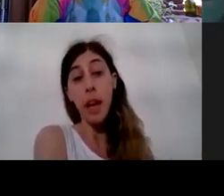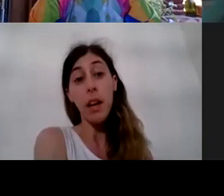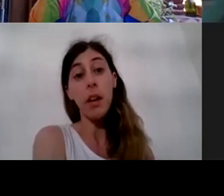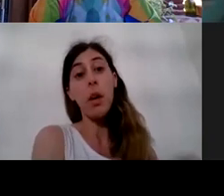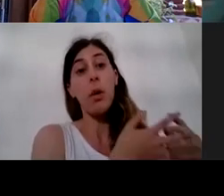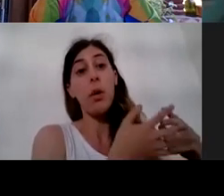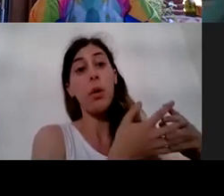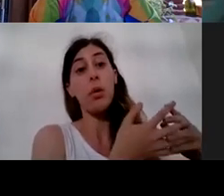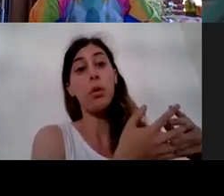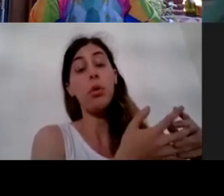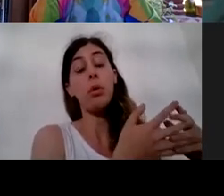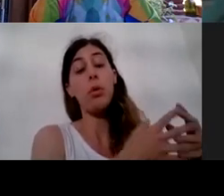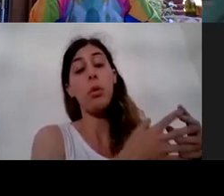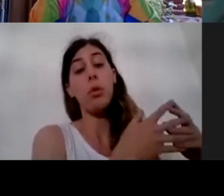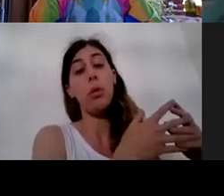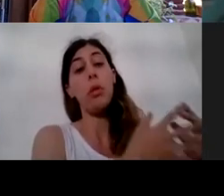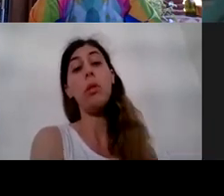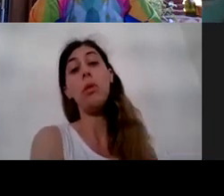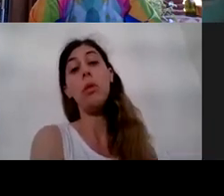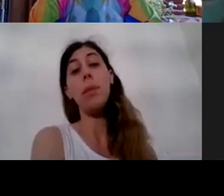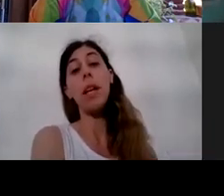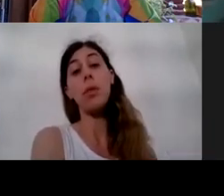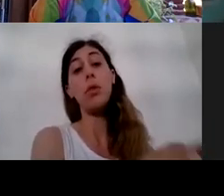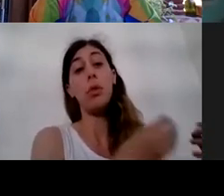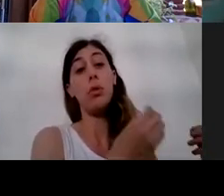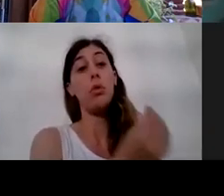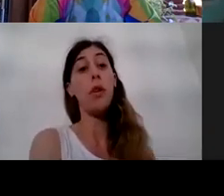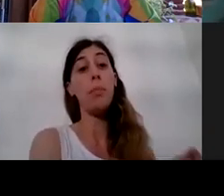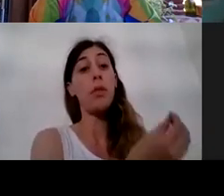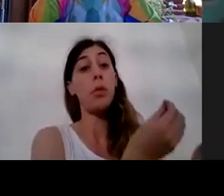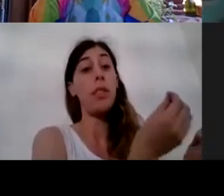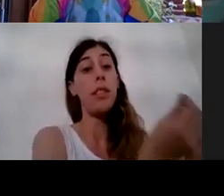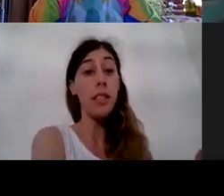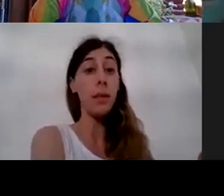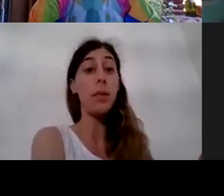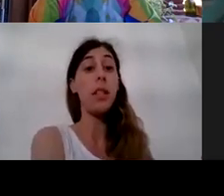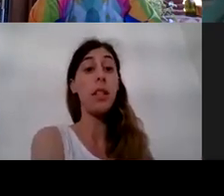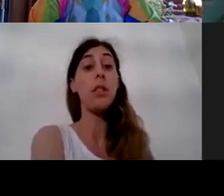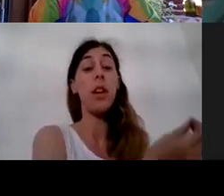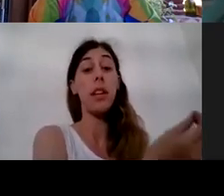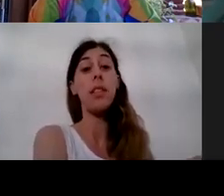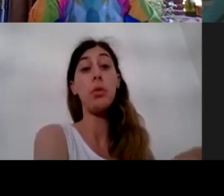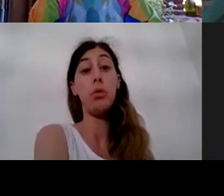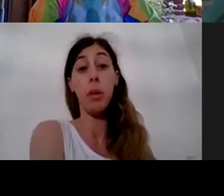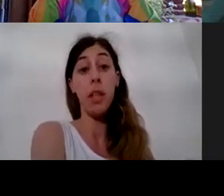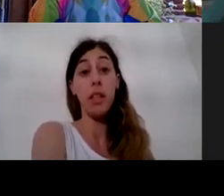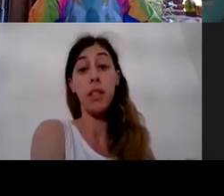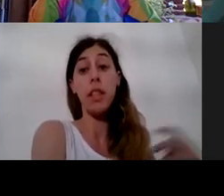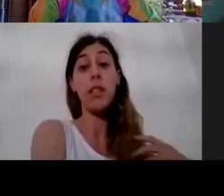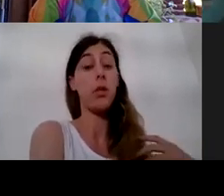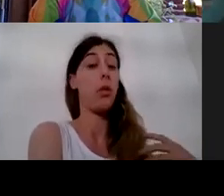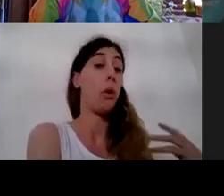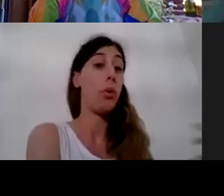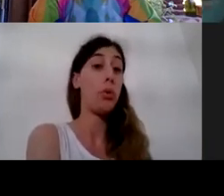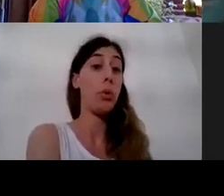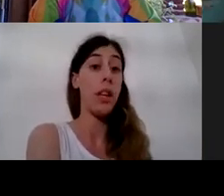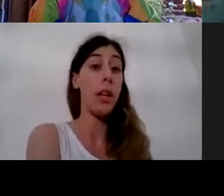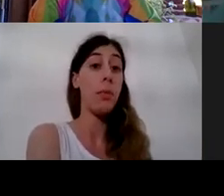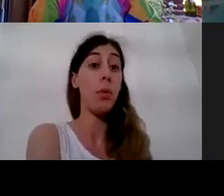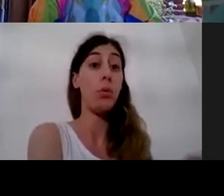health certificate. French law and the criminal code establish